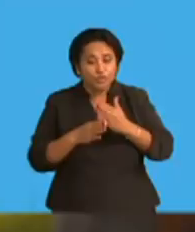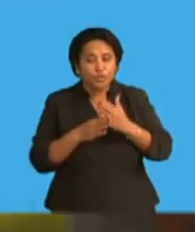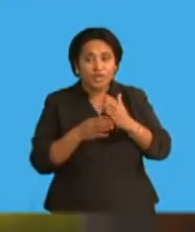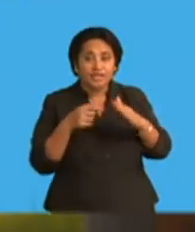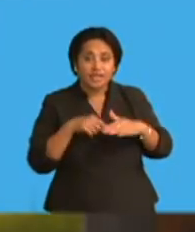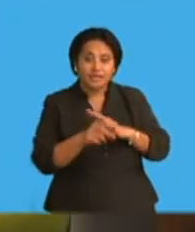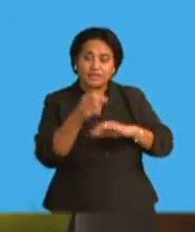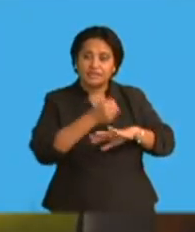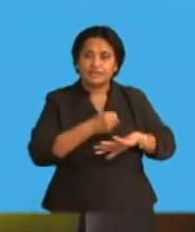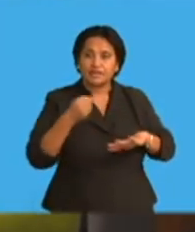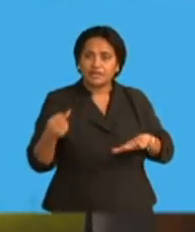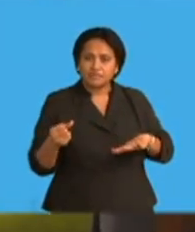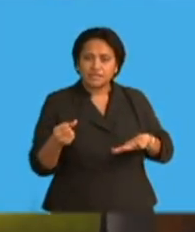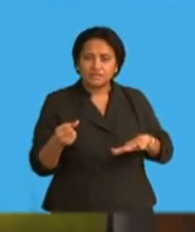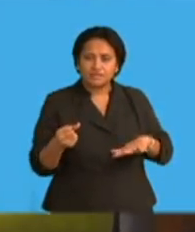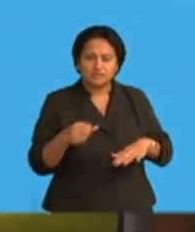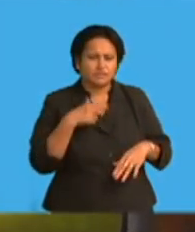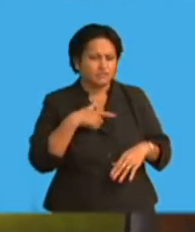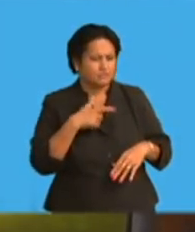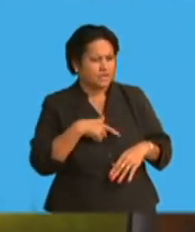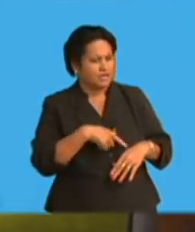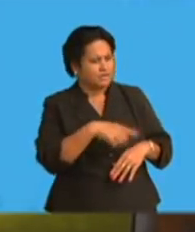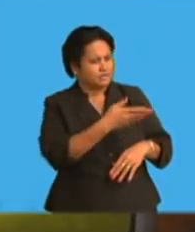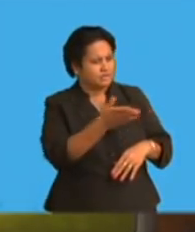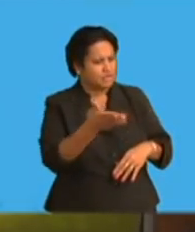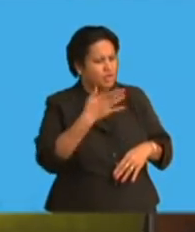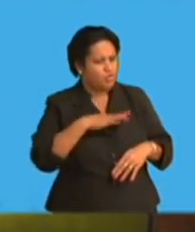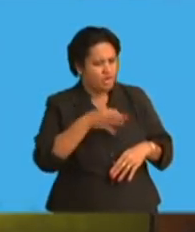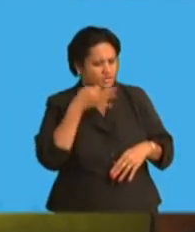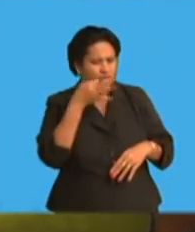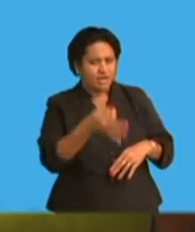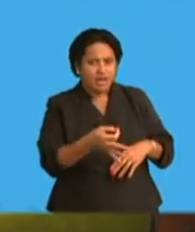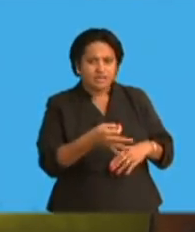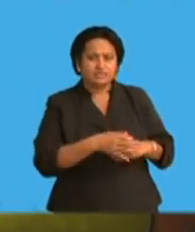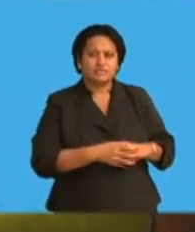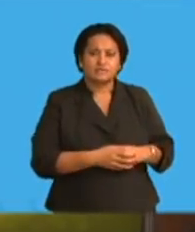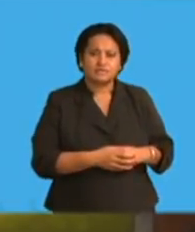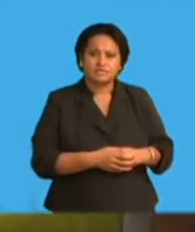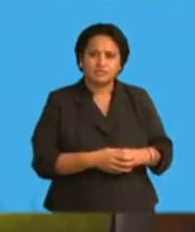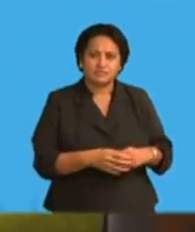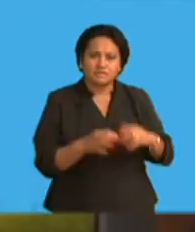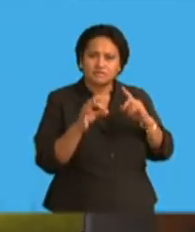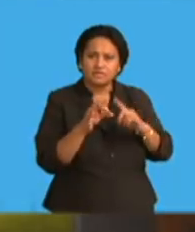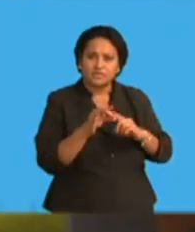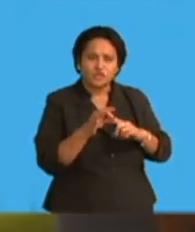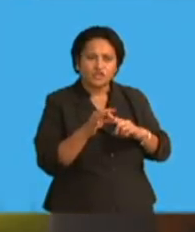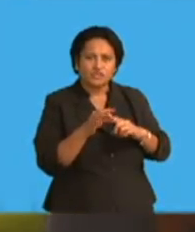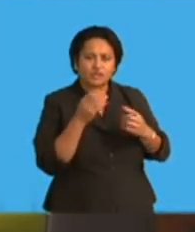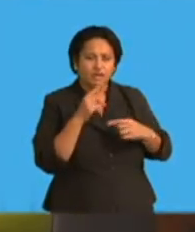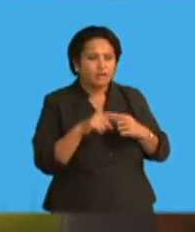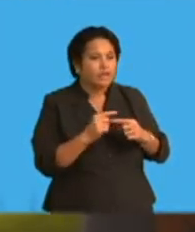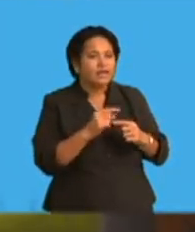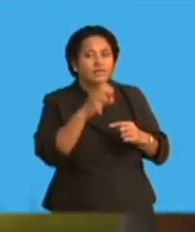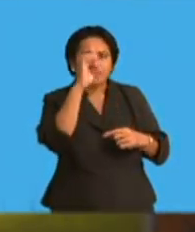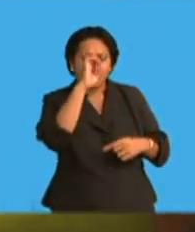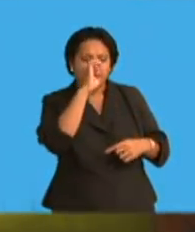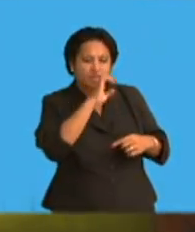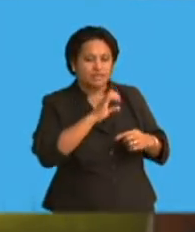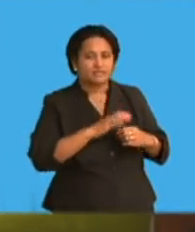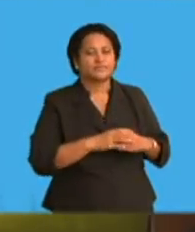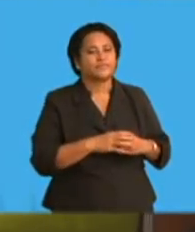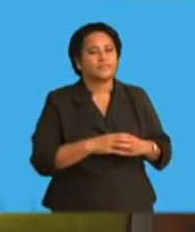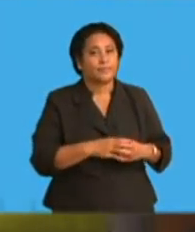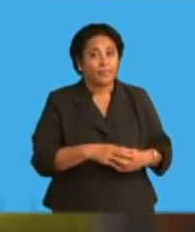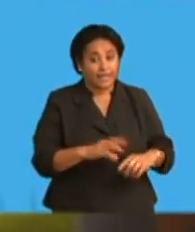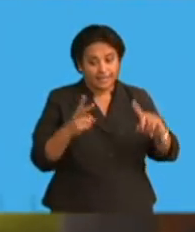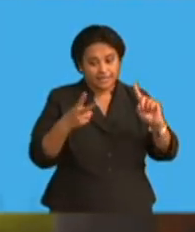does he want to perpetuate that issue? That is the problem, Madam Speaker. So this is why we refuse to do it, Madam Speaker. Madam Speaker, the